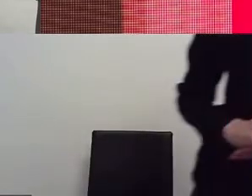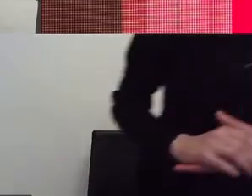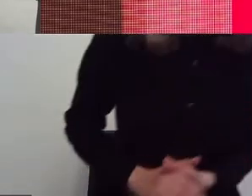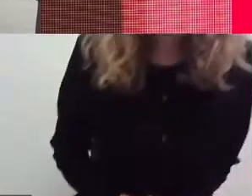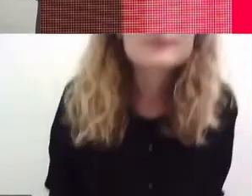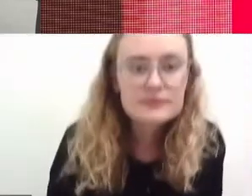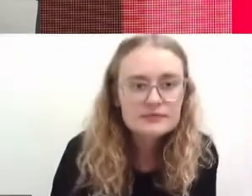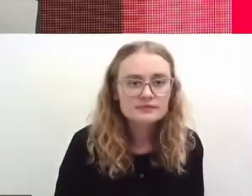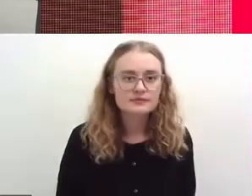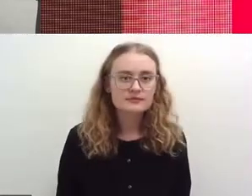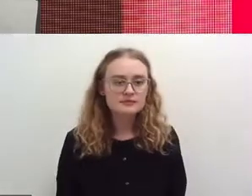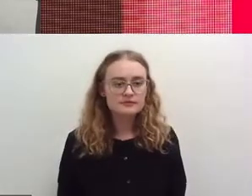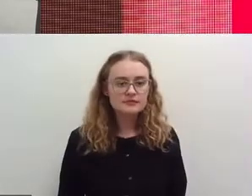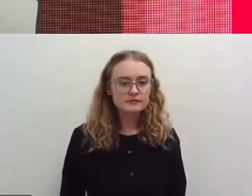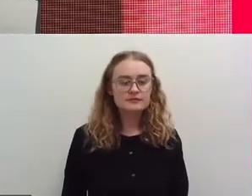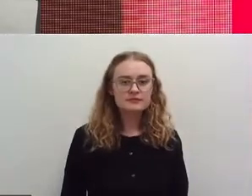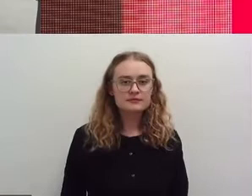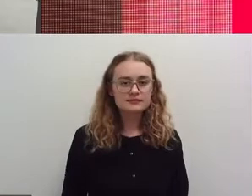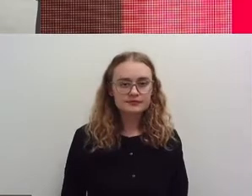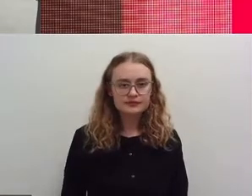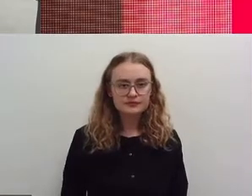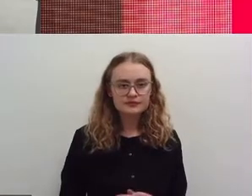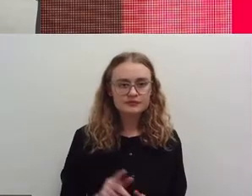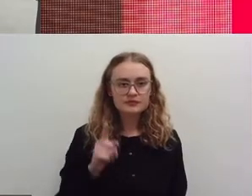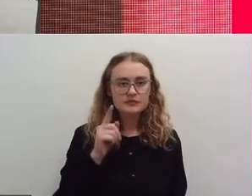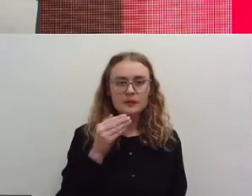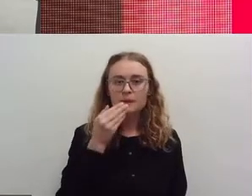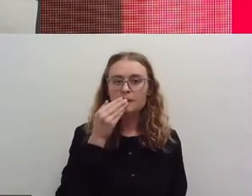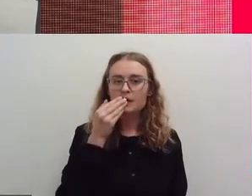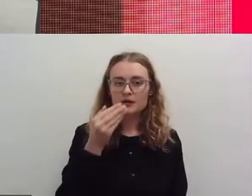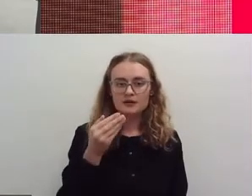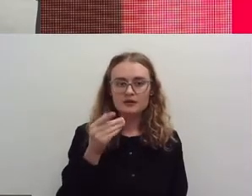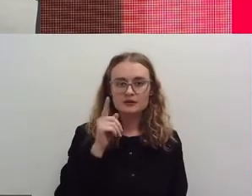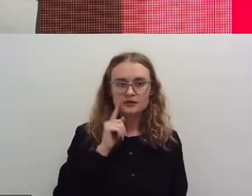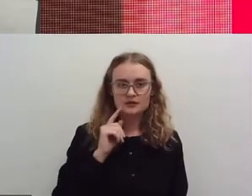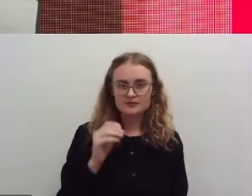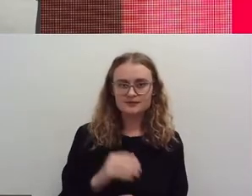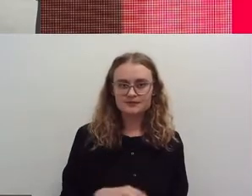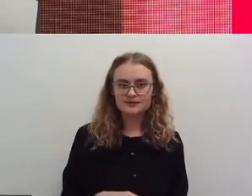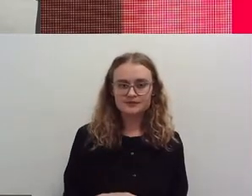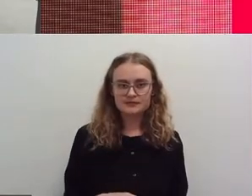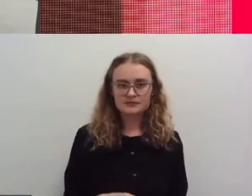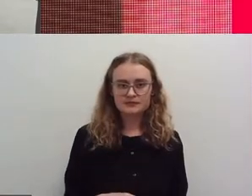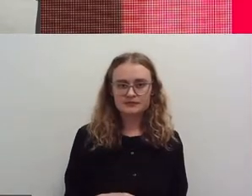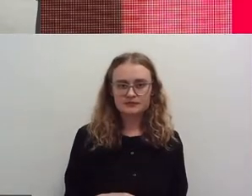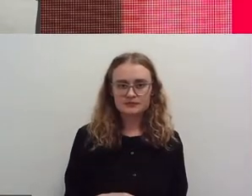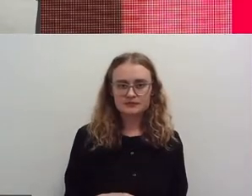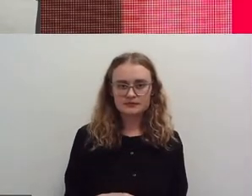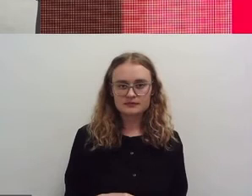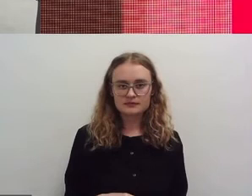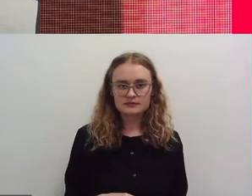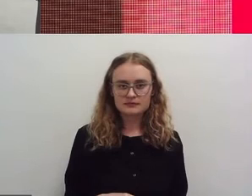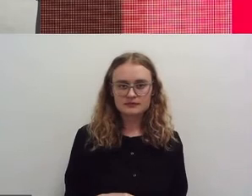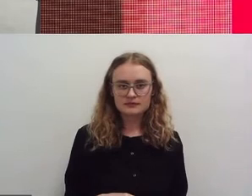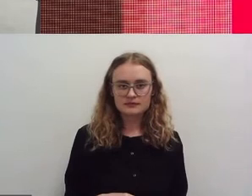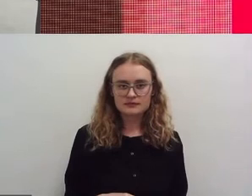like to ask you in regards, as have we seen with the compromises that we talked about at COP in